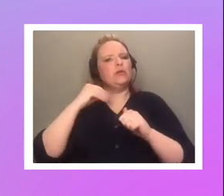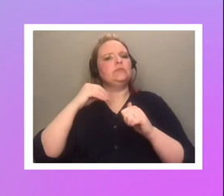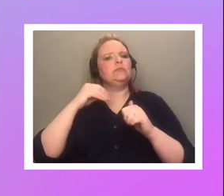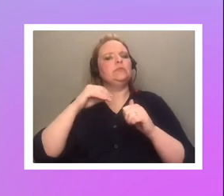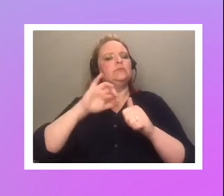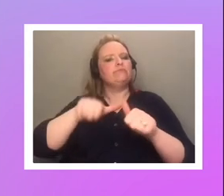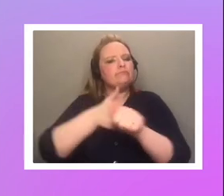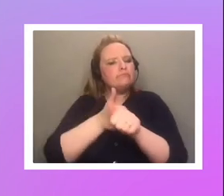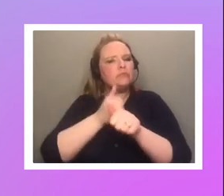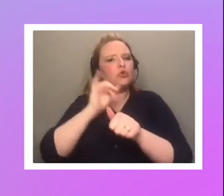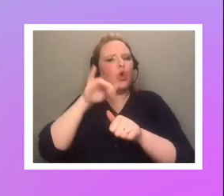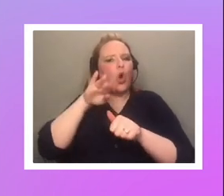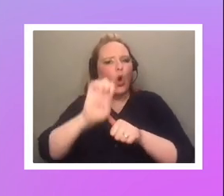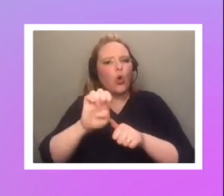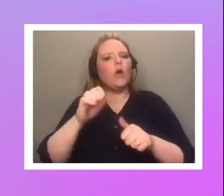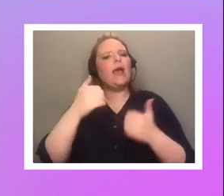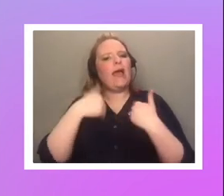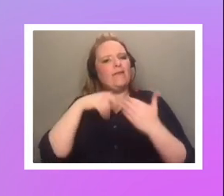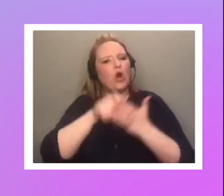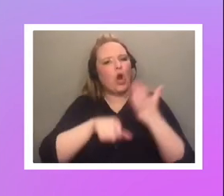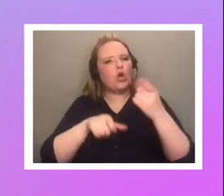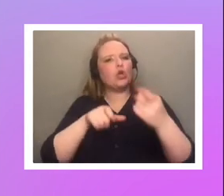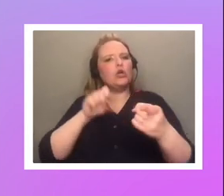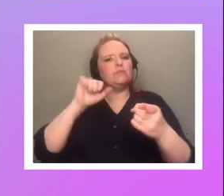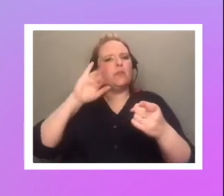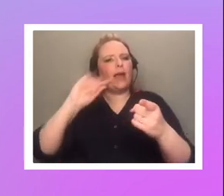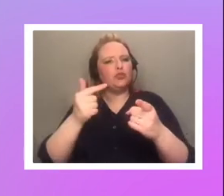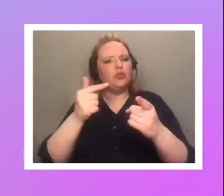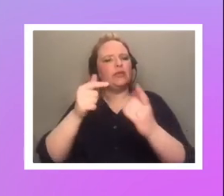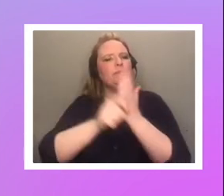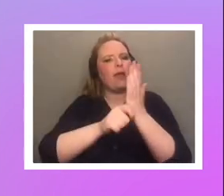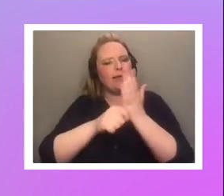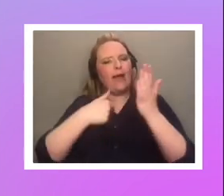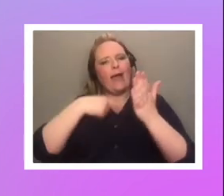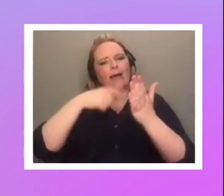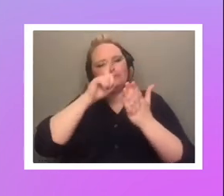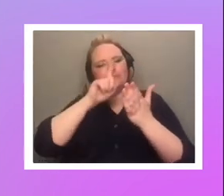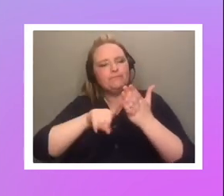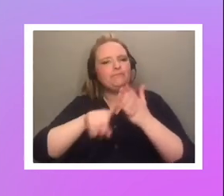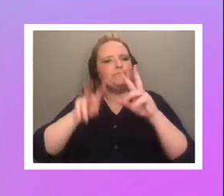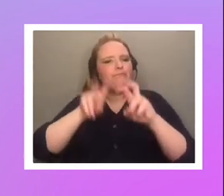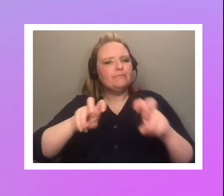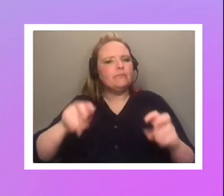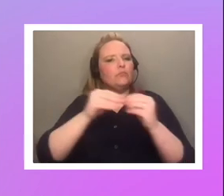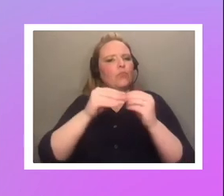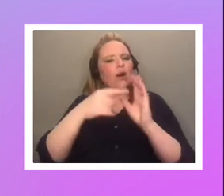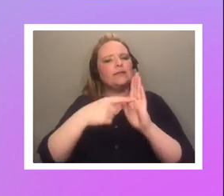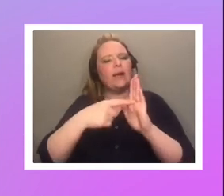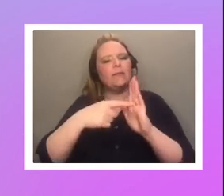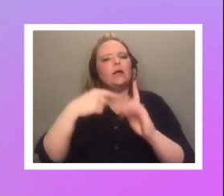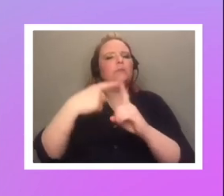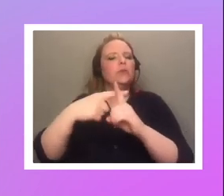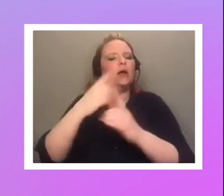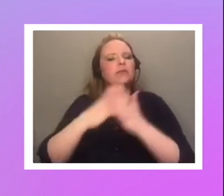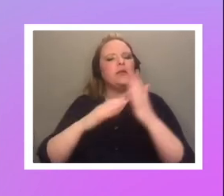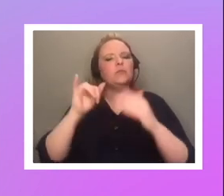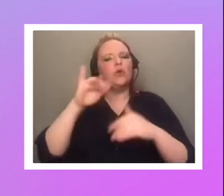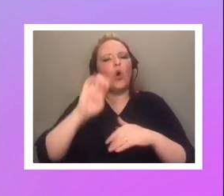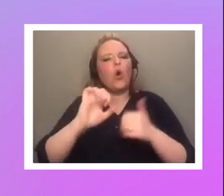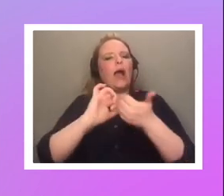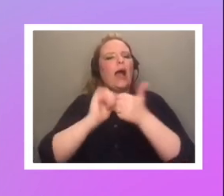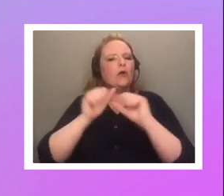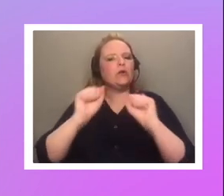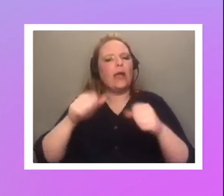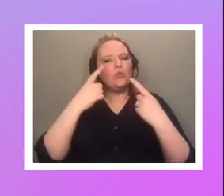behind them, I have this article on Smashing Magazine where I dig into some of those same examples and also some code behind how those things could